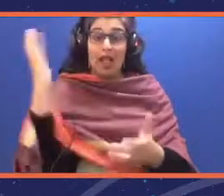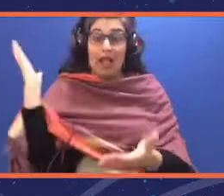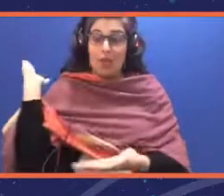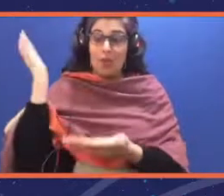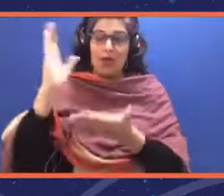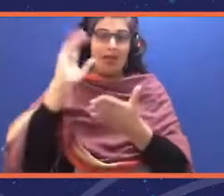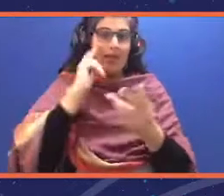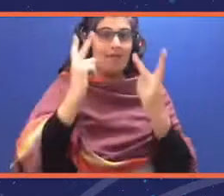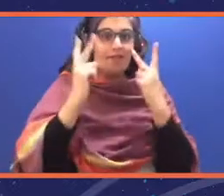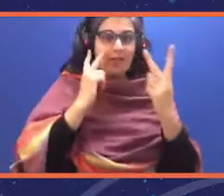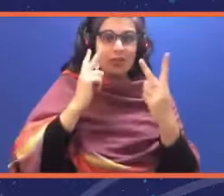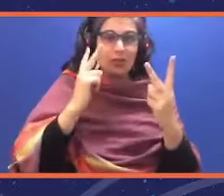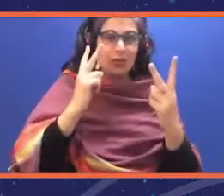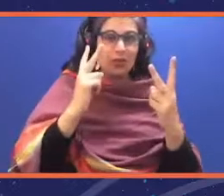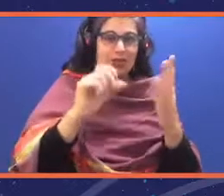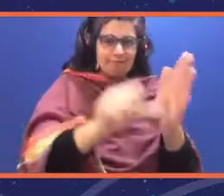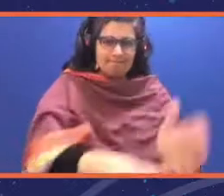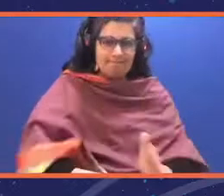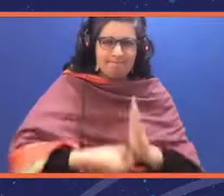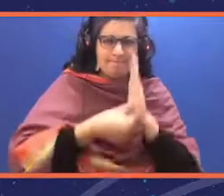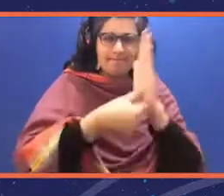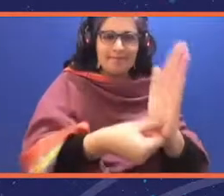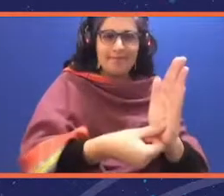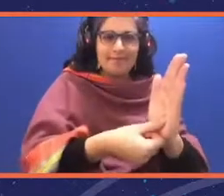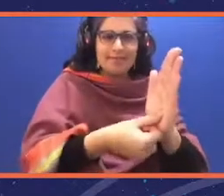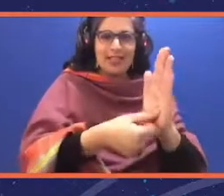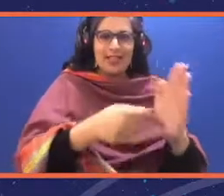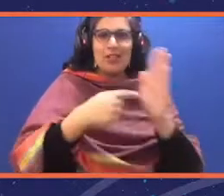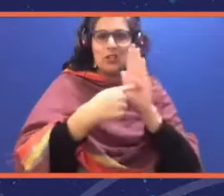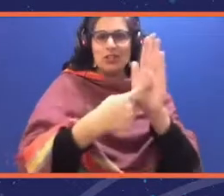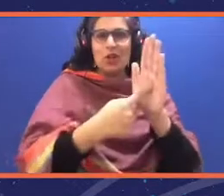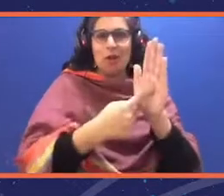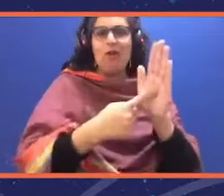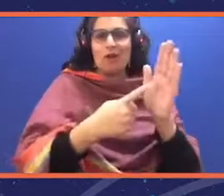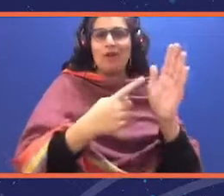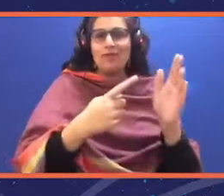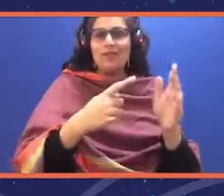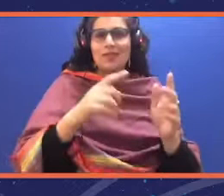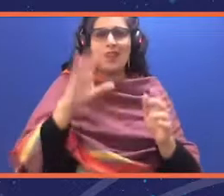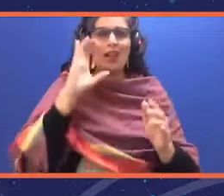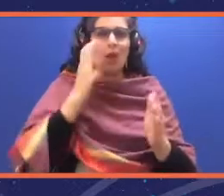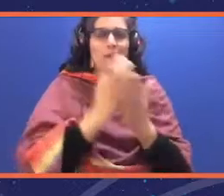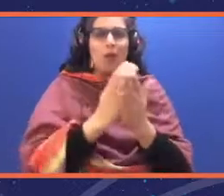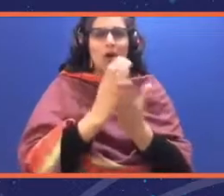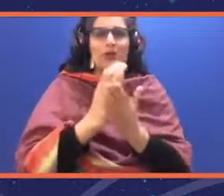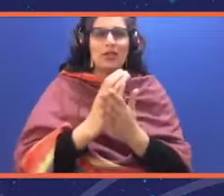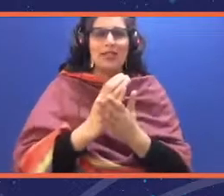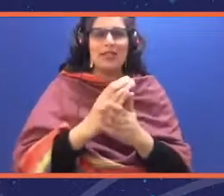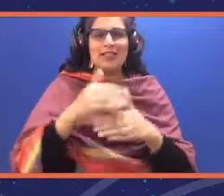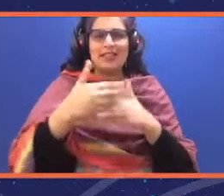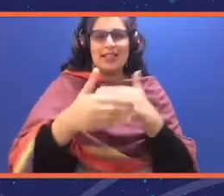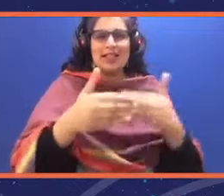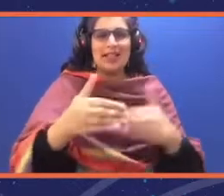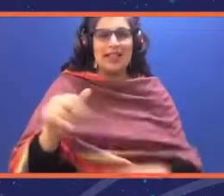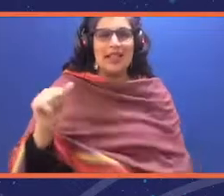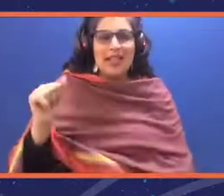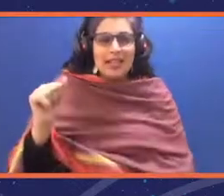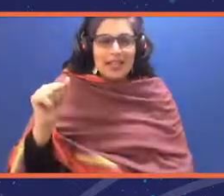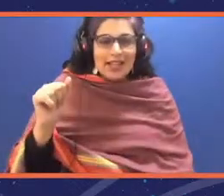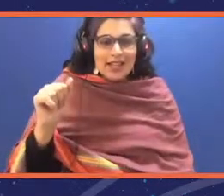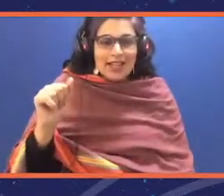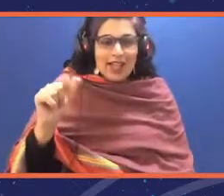making those big waves in a portrait series. I'm going to go ahead and bring on Luis Ledres. Thank you all.